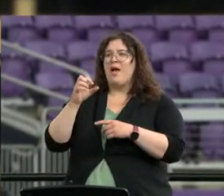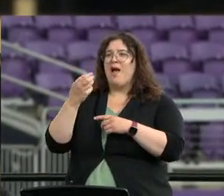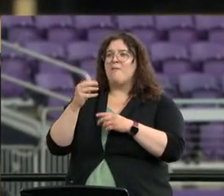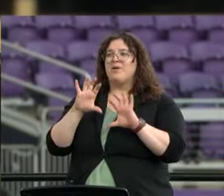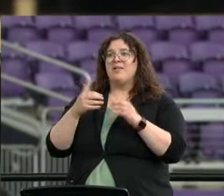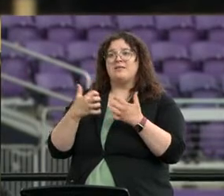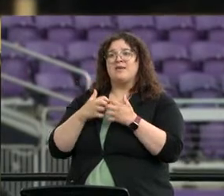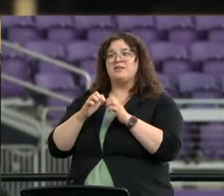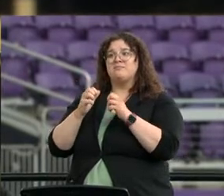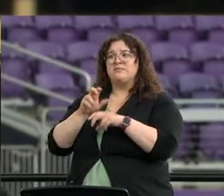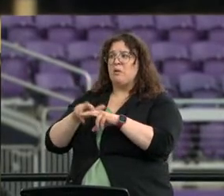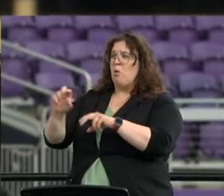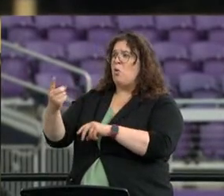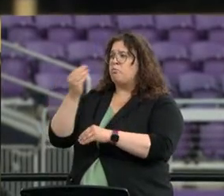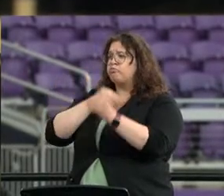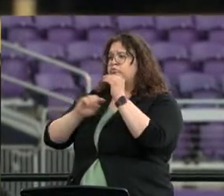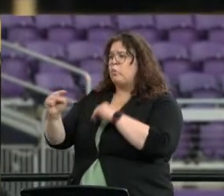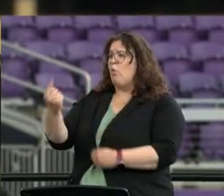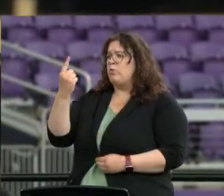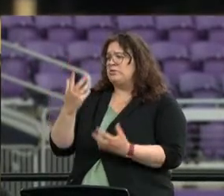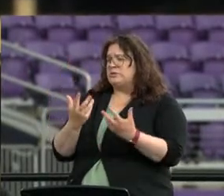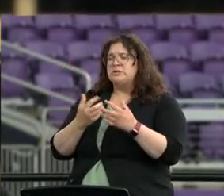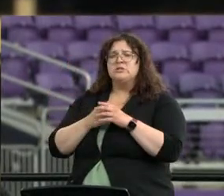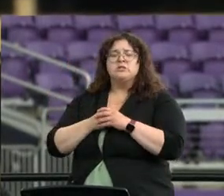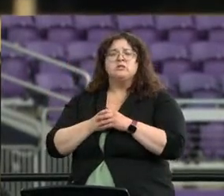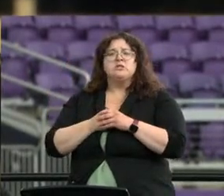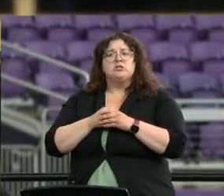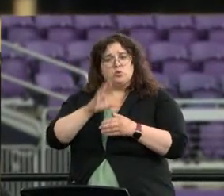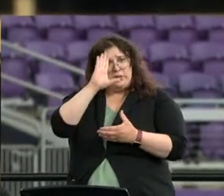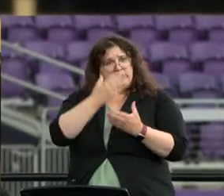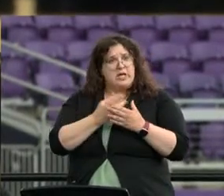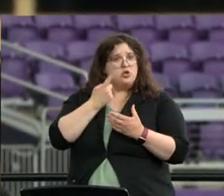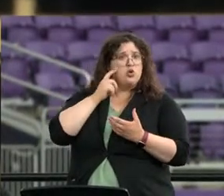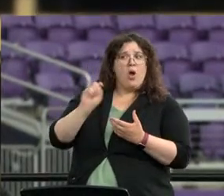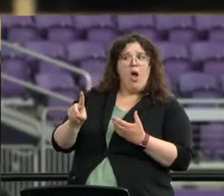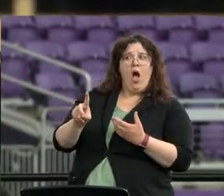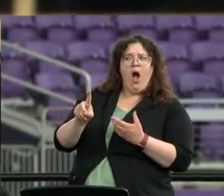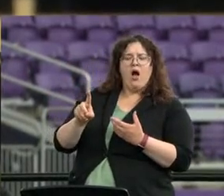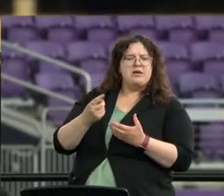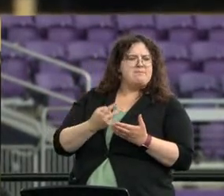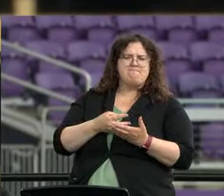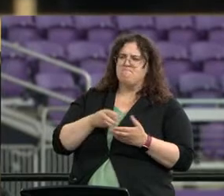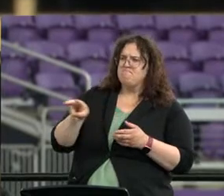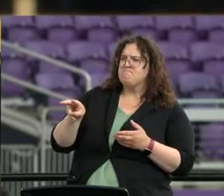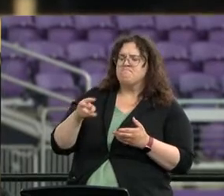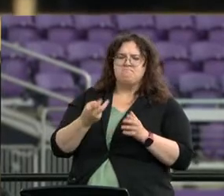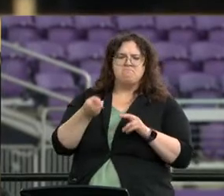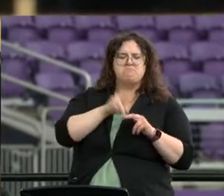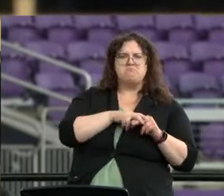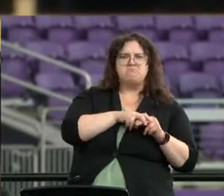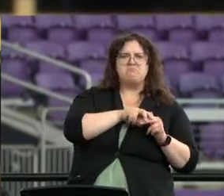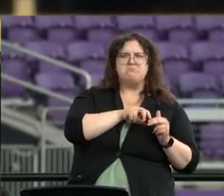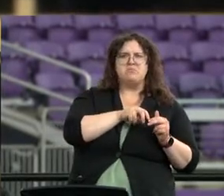was sitting alone at a table and eating by himself. When he saw this, he got up,